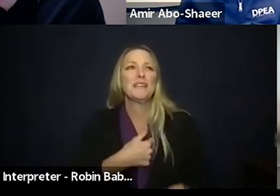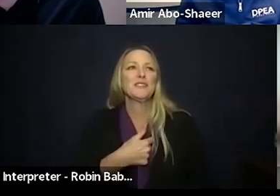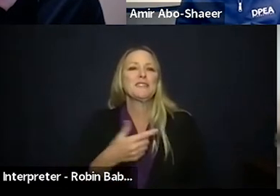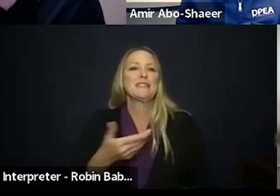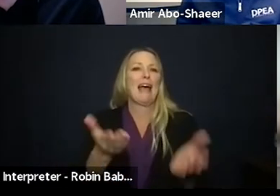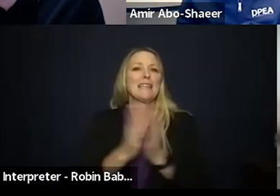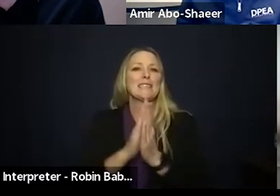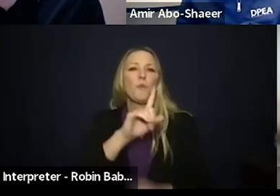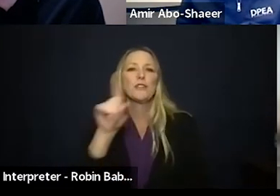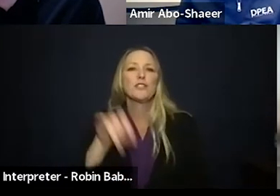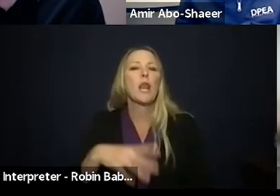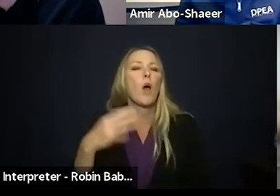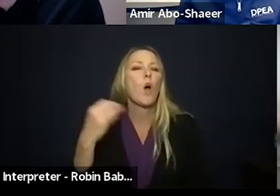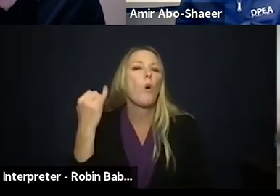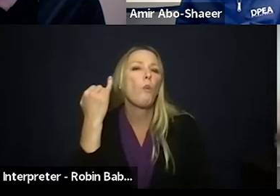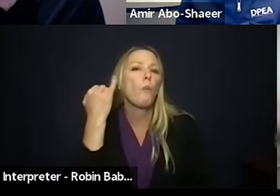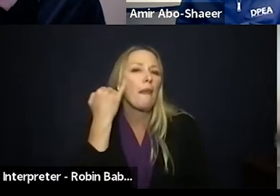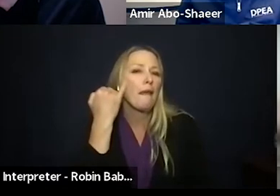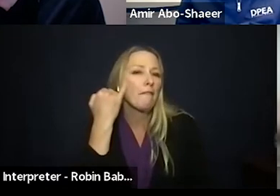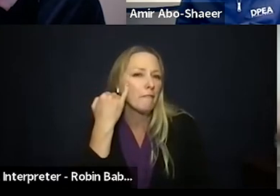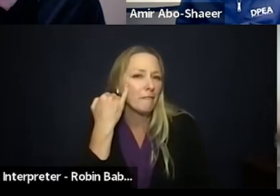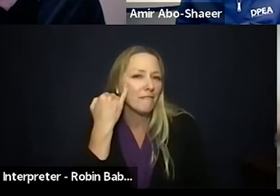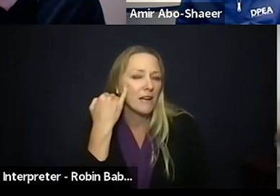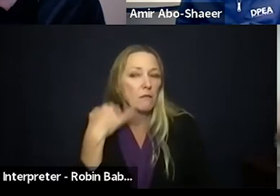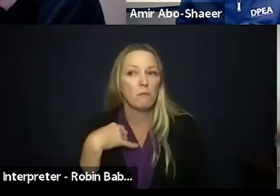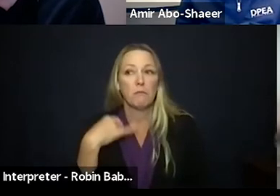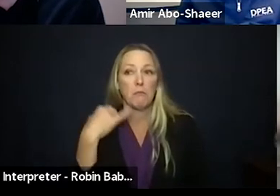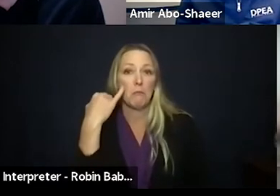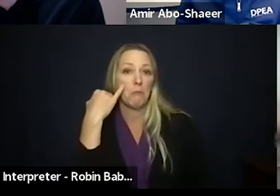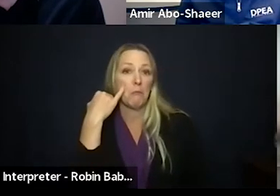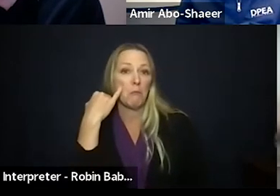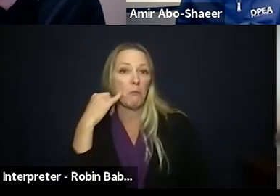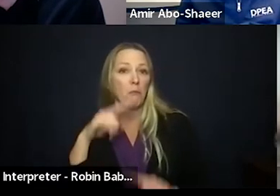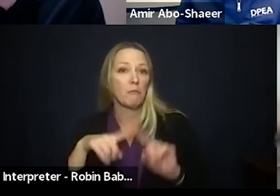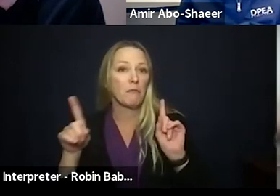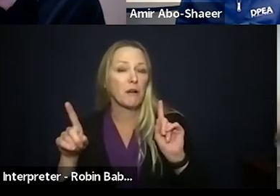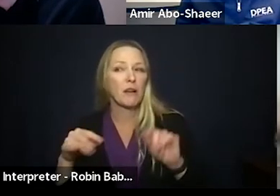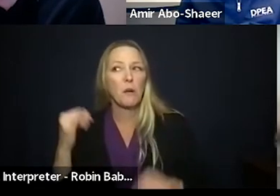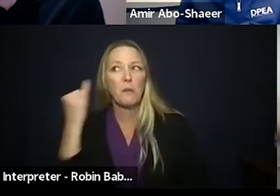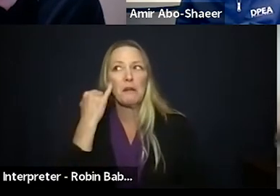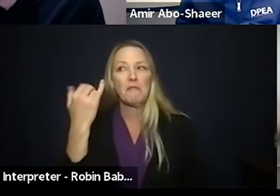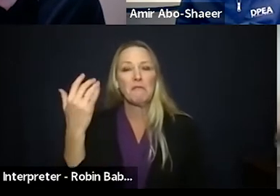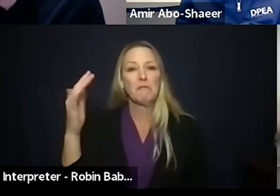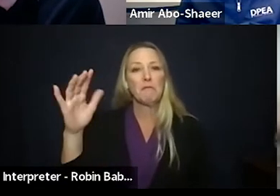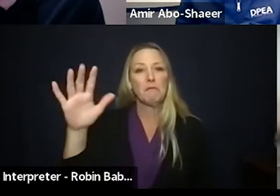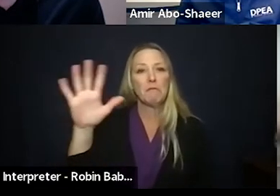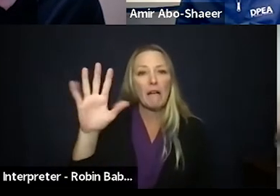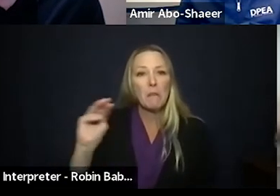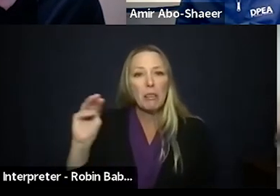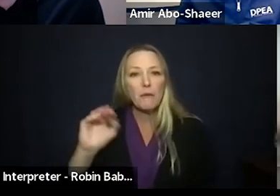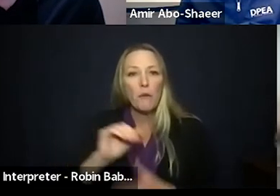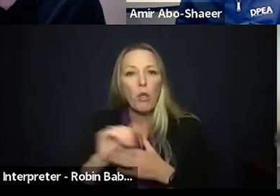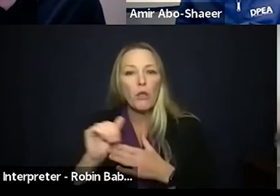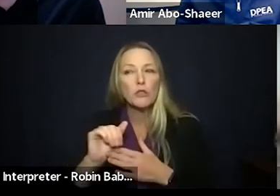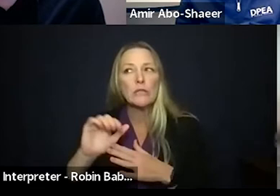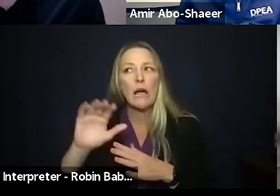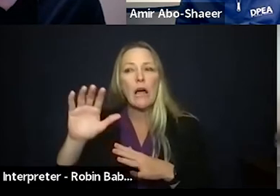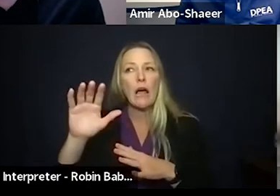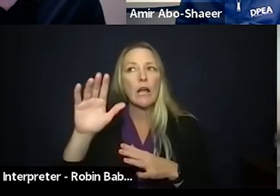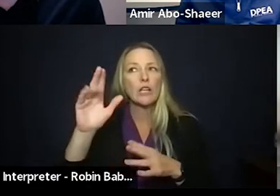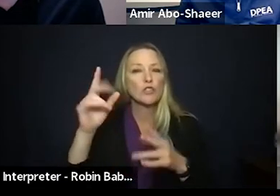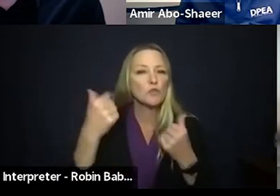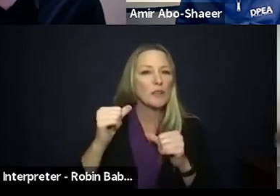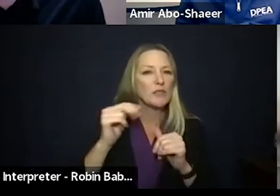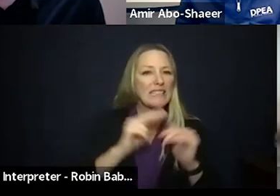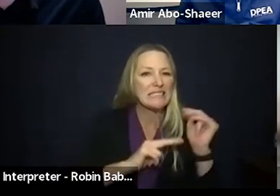what if like what if we tried something else what if we use that 5 million and try to build on it and so we propose the following